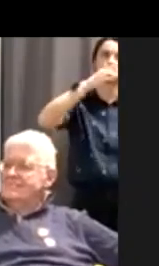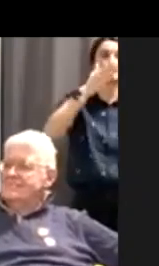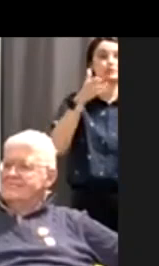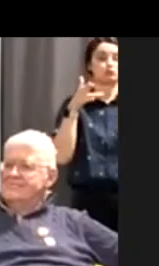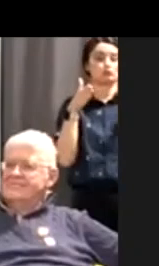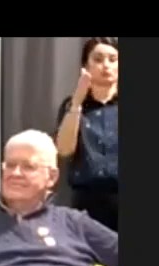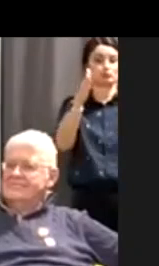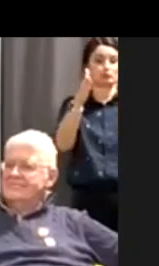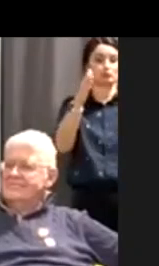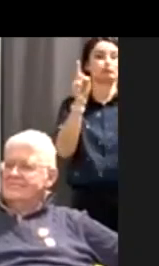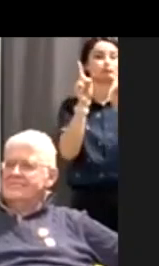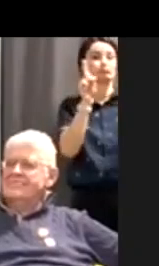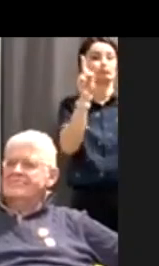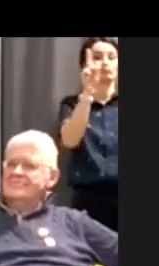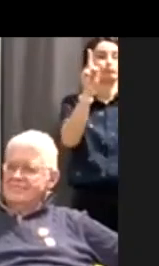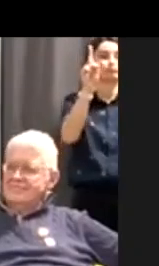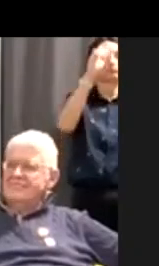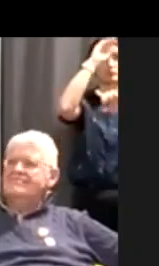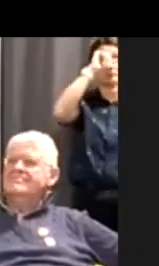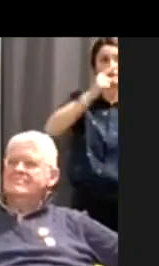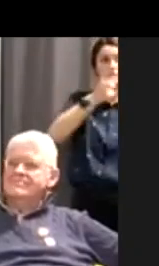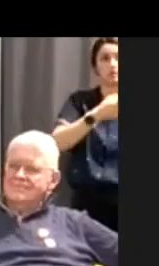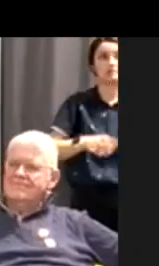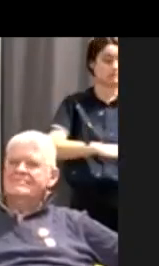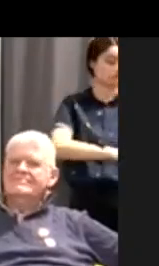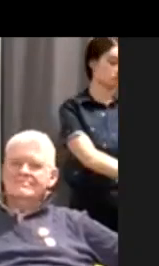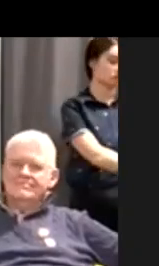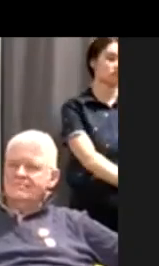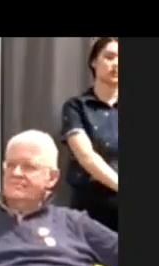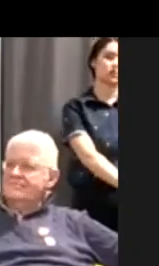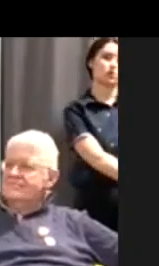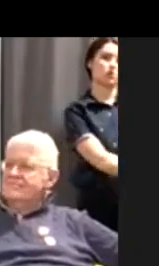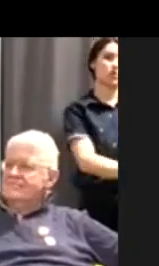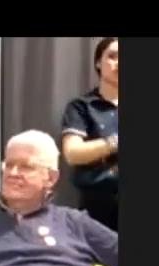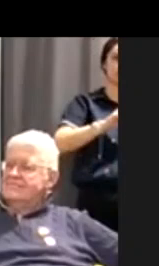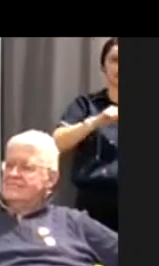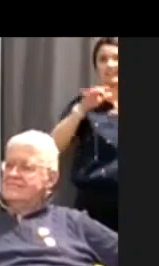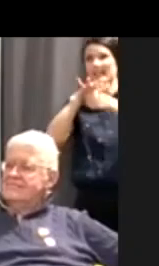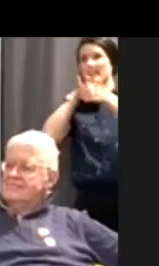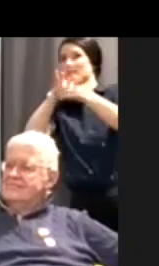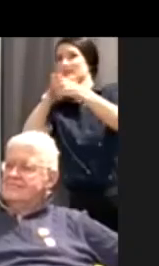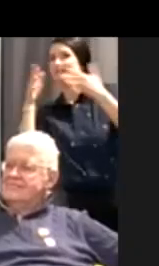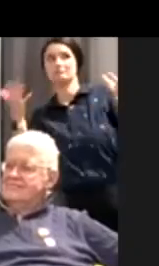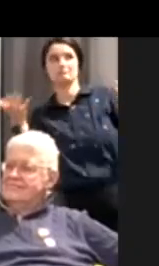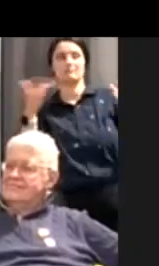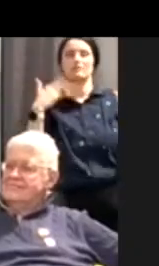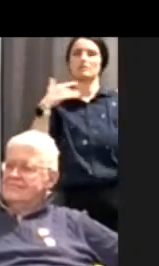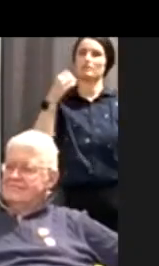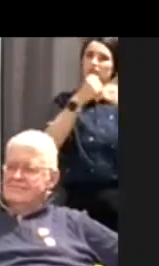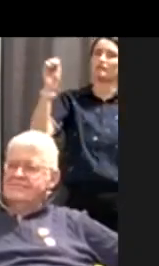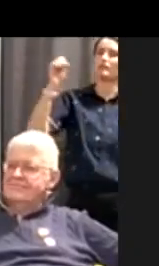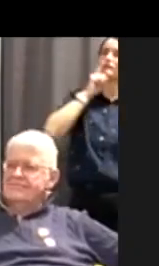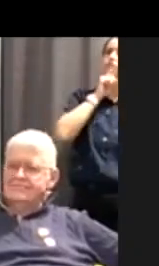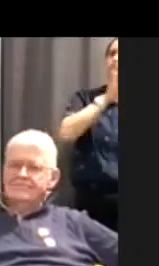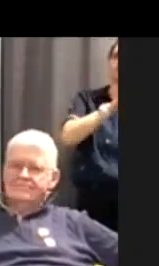whether I'm going to hold my boyfriend's hand right now, depending on what section of the area I'm in. I think that that's a extremely valid experience,